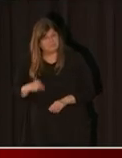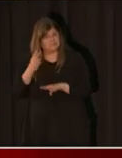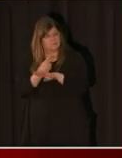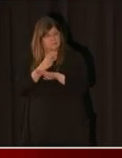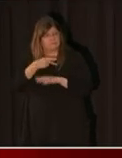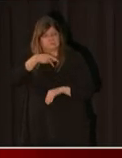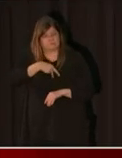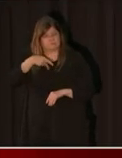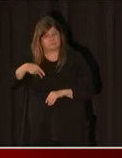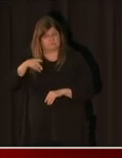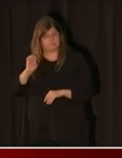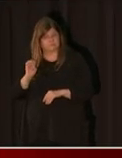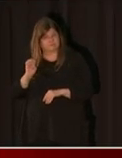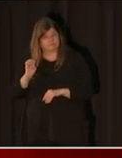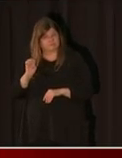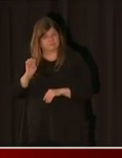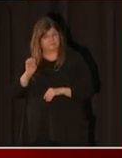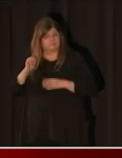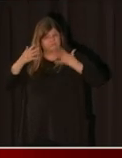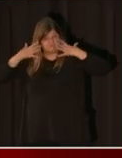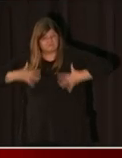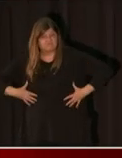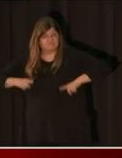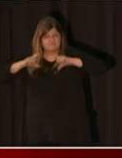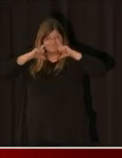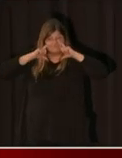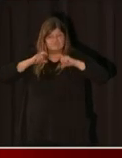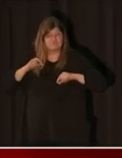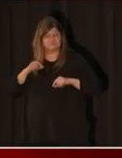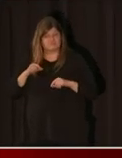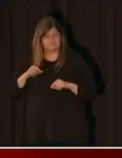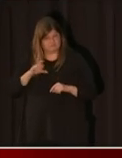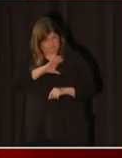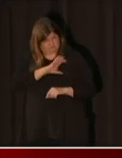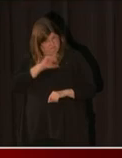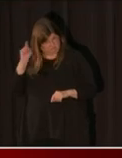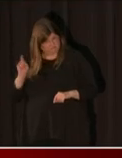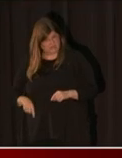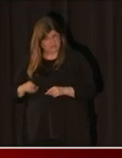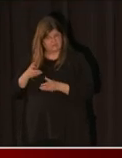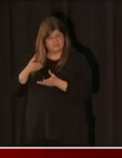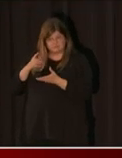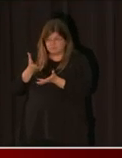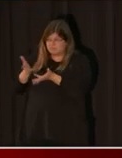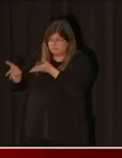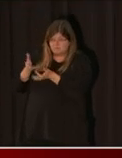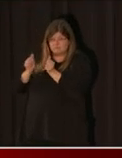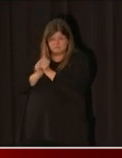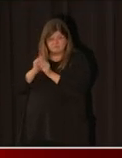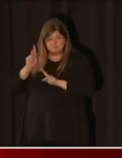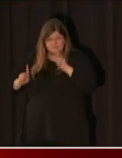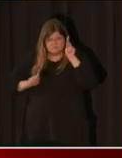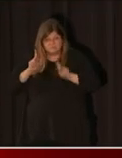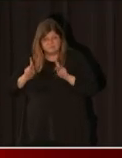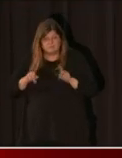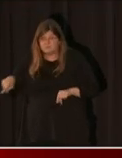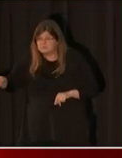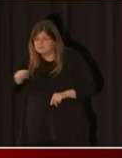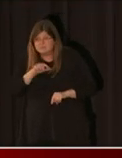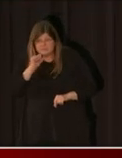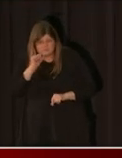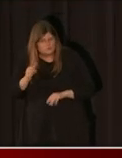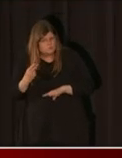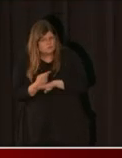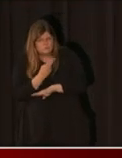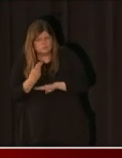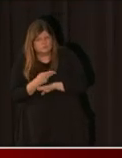the public, where they're engaging with people that are not social distancing or wearing PPEs themselves, that they're putting themselves